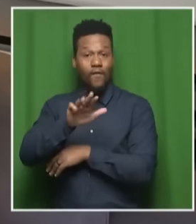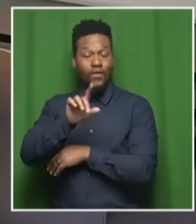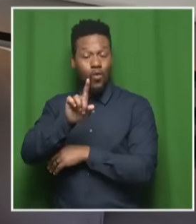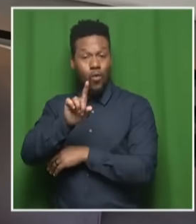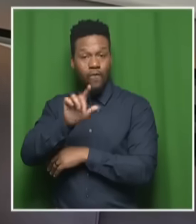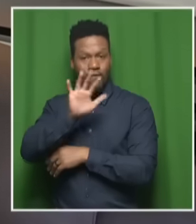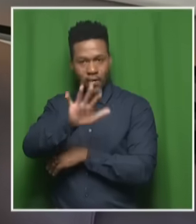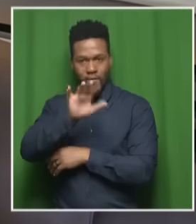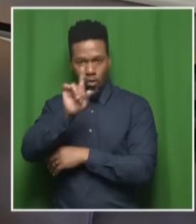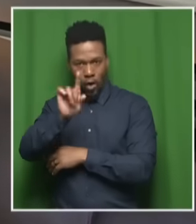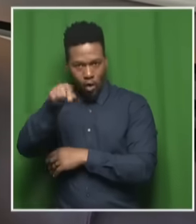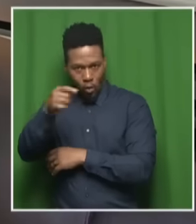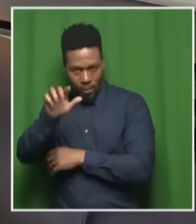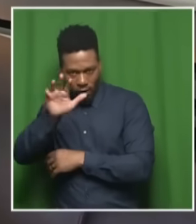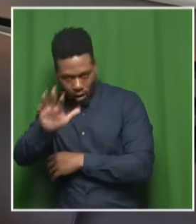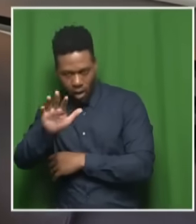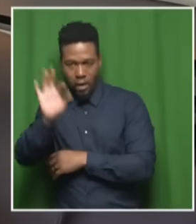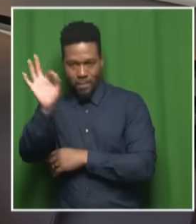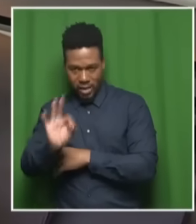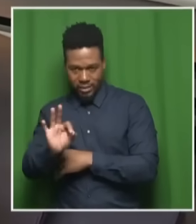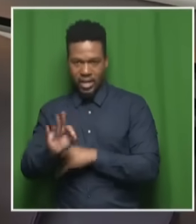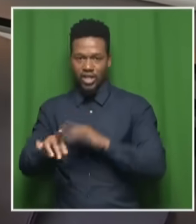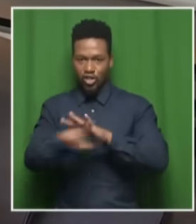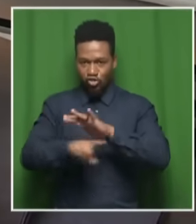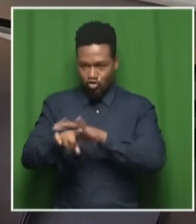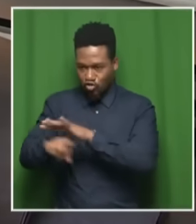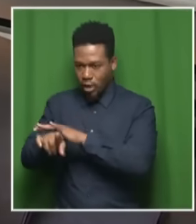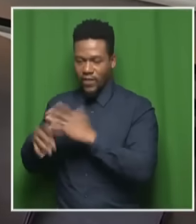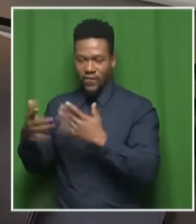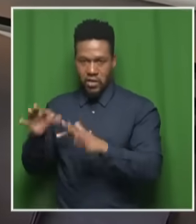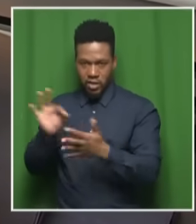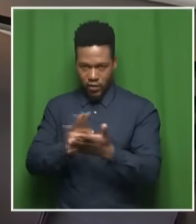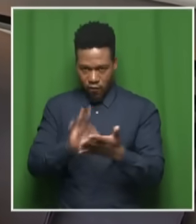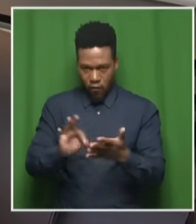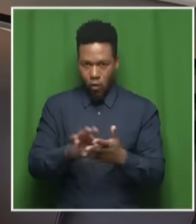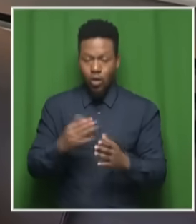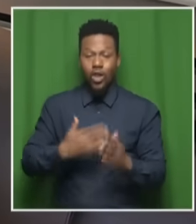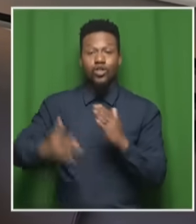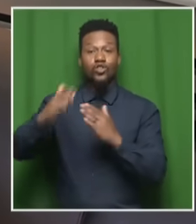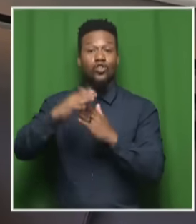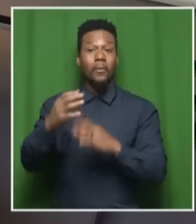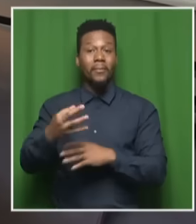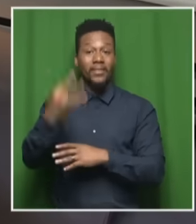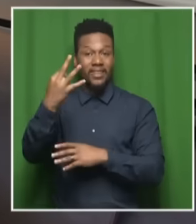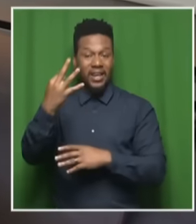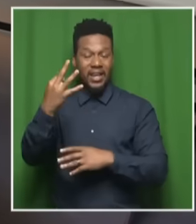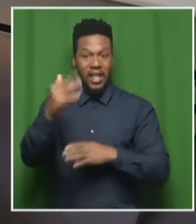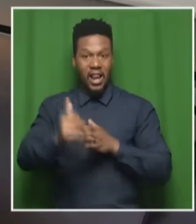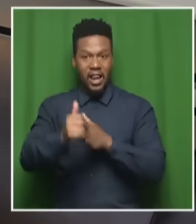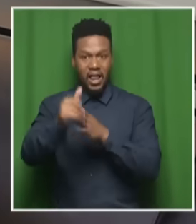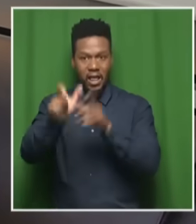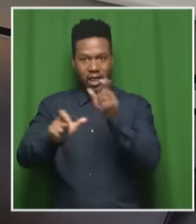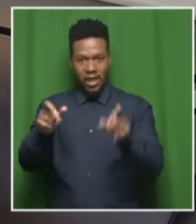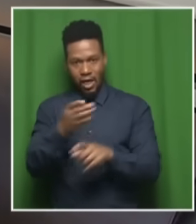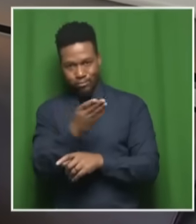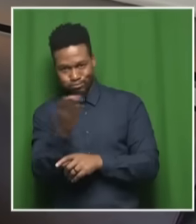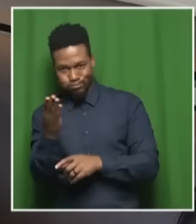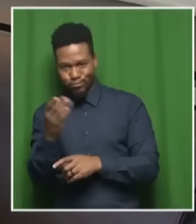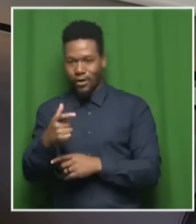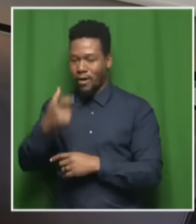been declared for the national ballot. These are your top three contenders as it stands South Africa. President